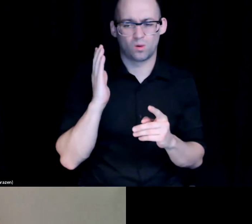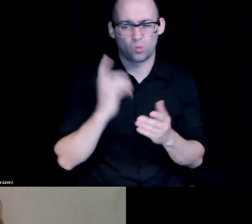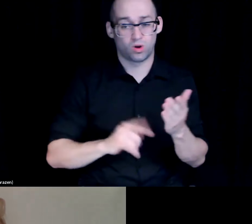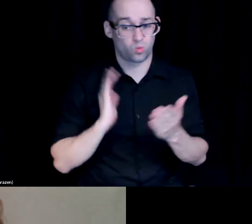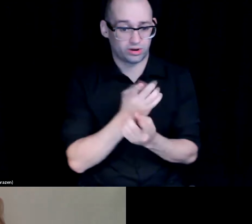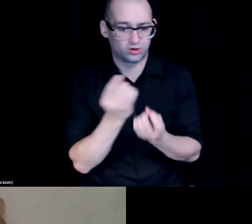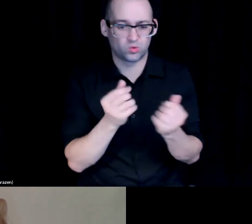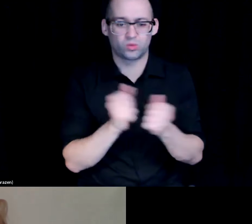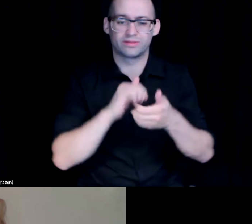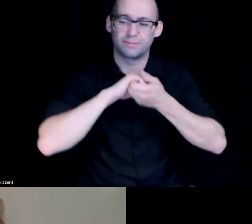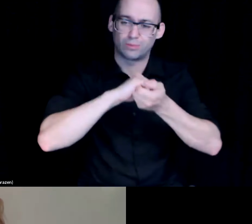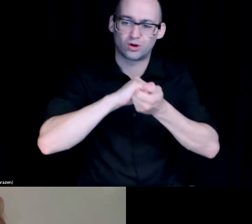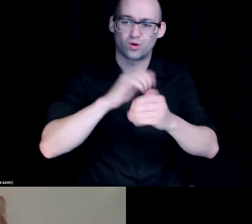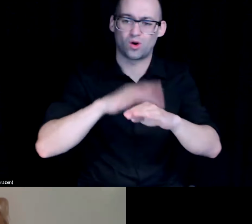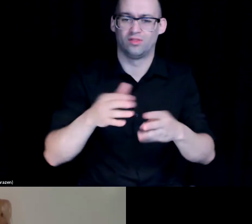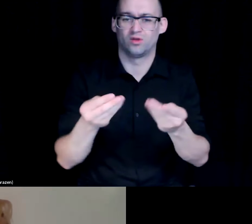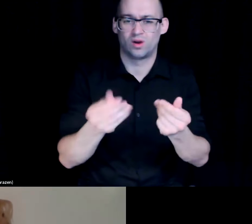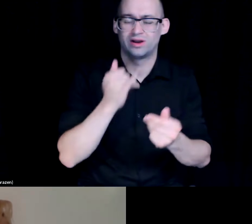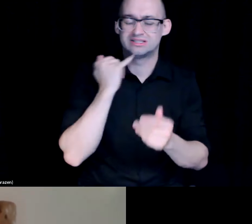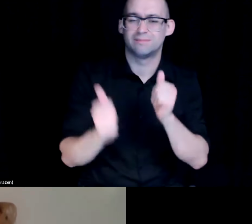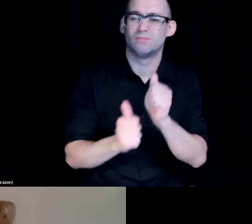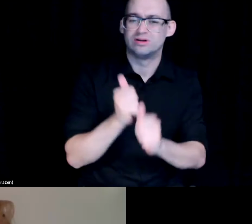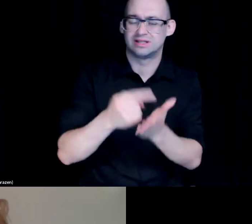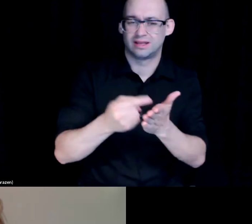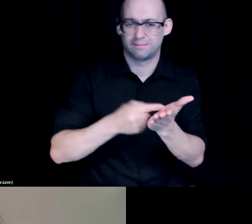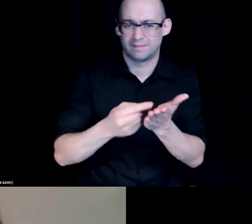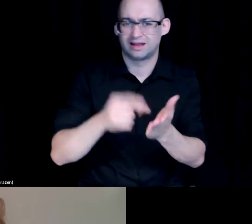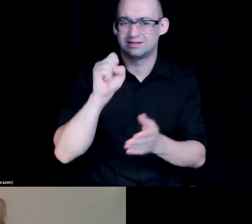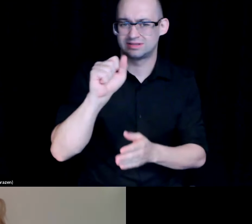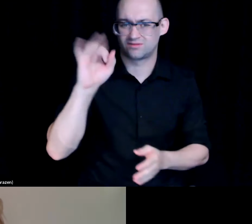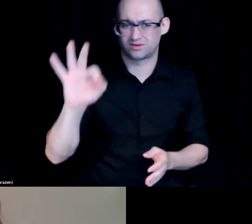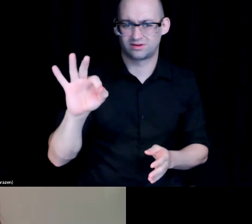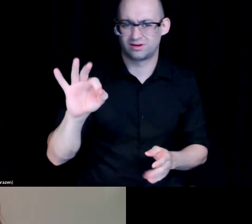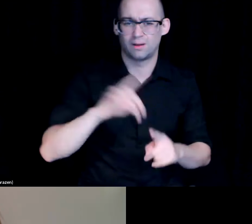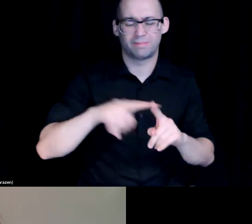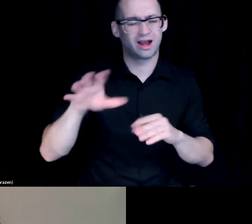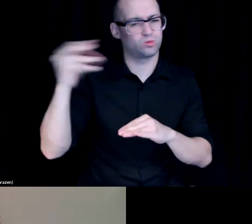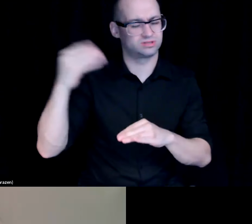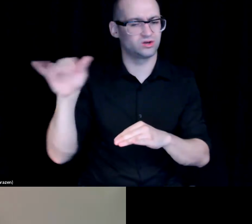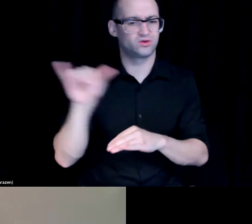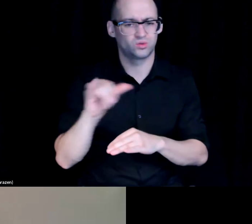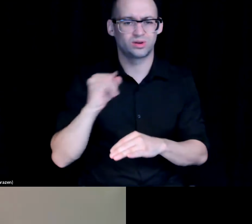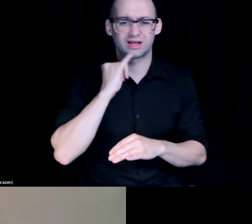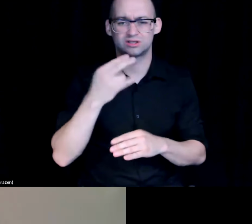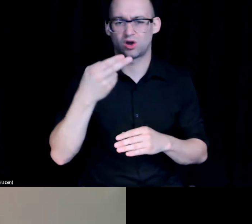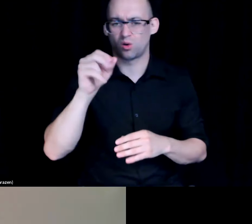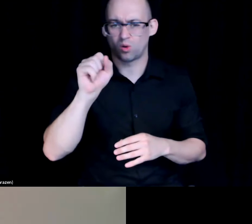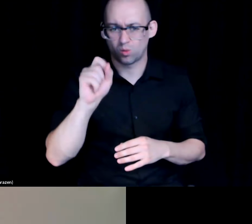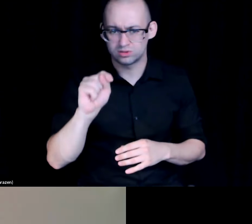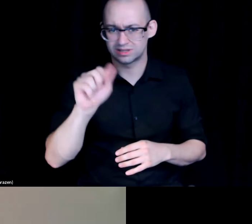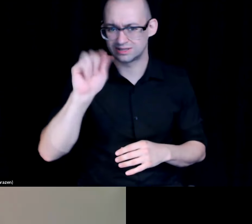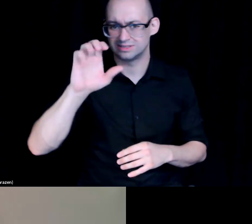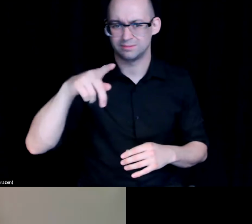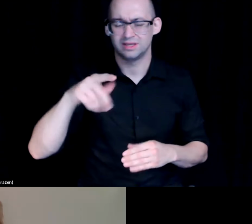our partners on the ground in mostly the Bay, San Francisco, but we've done it elsewhere, is to host those ACP